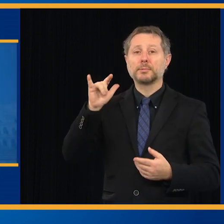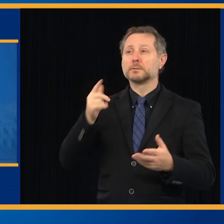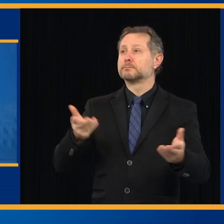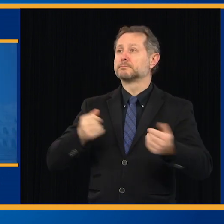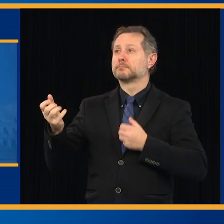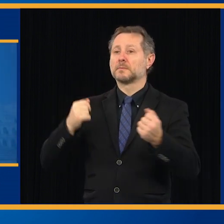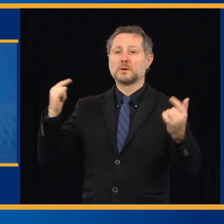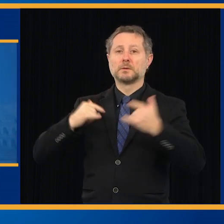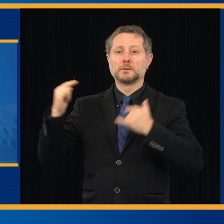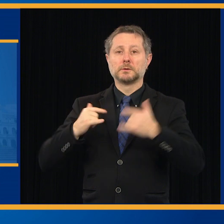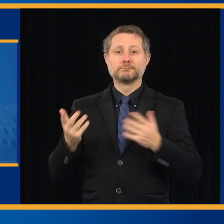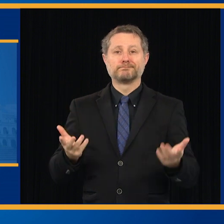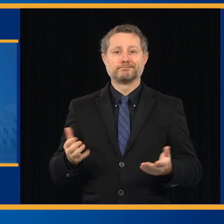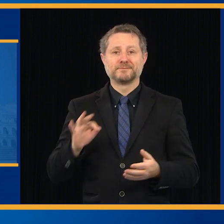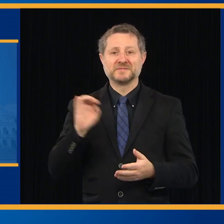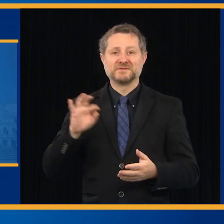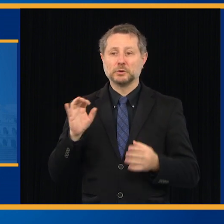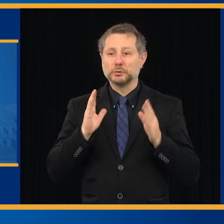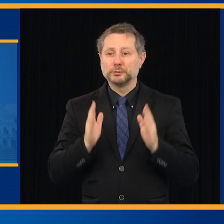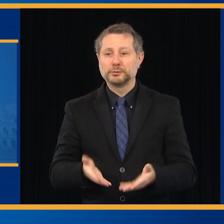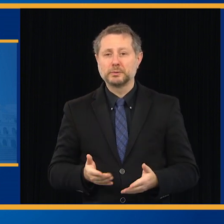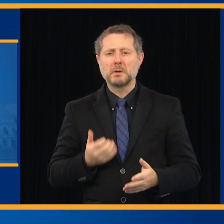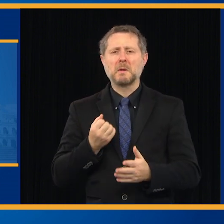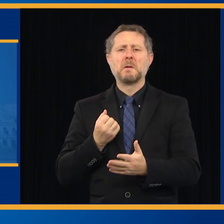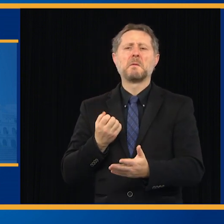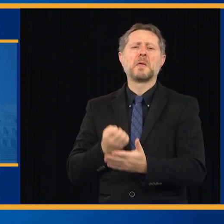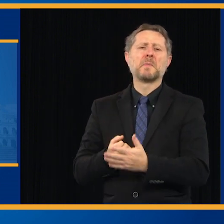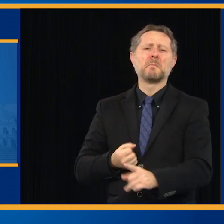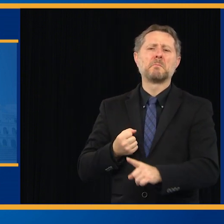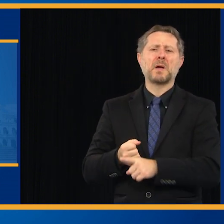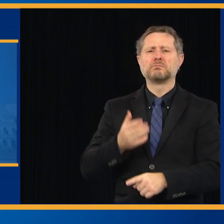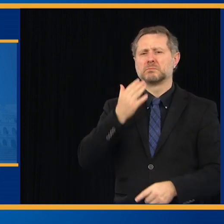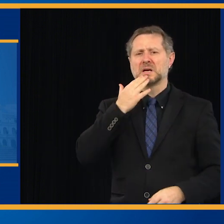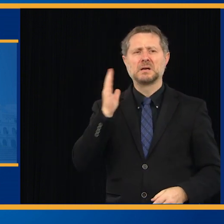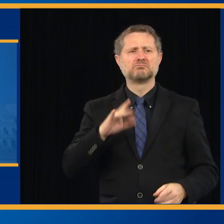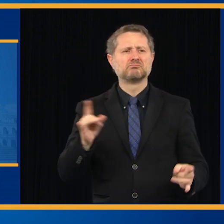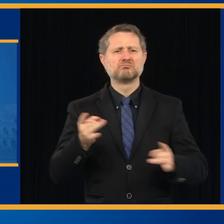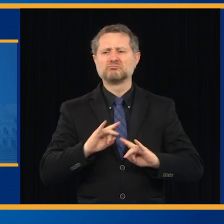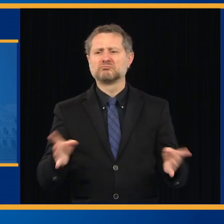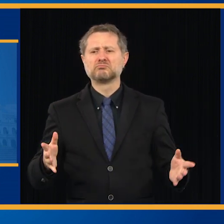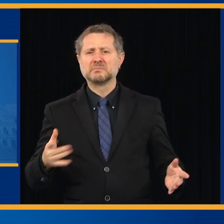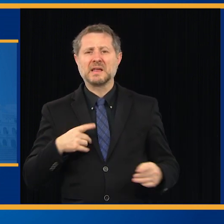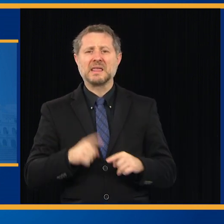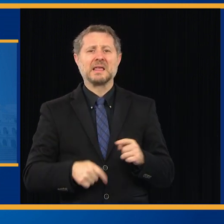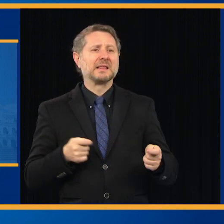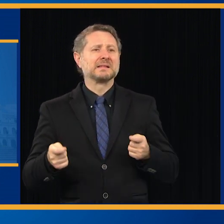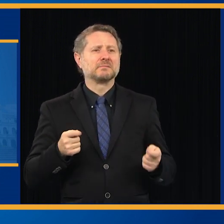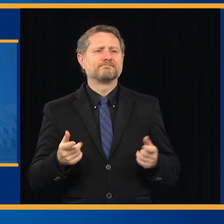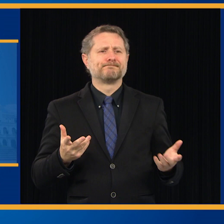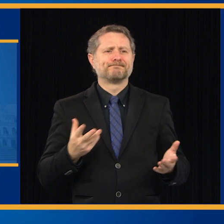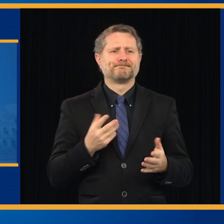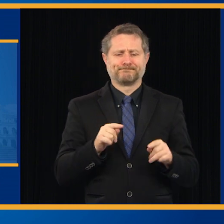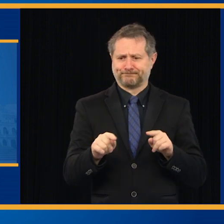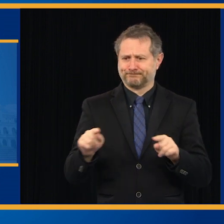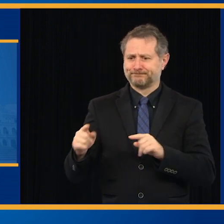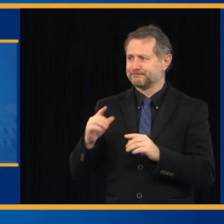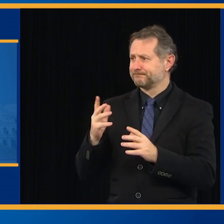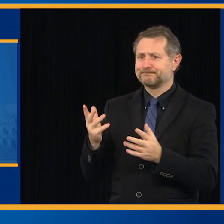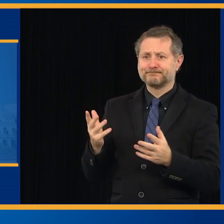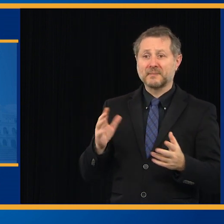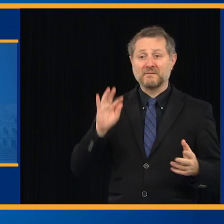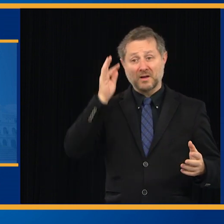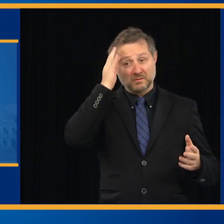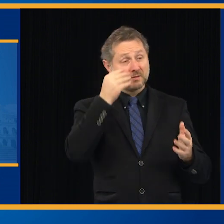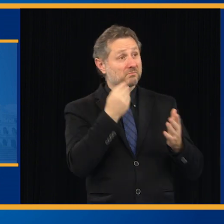economic impact is beyond anything that any state can deal with. If the federal government